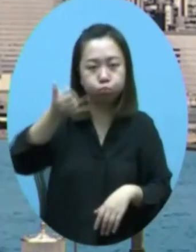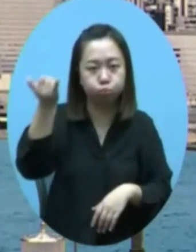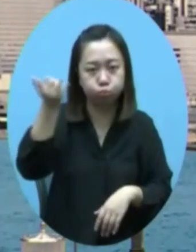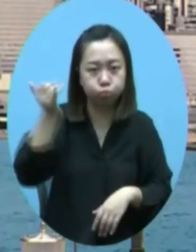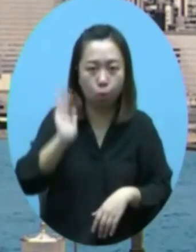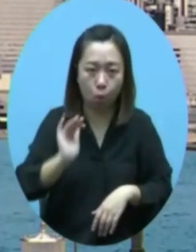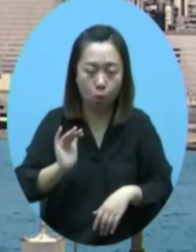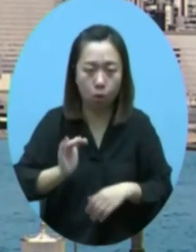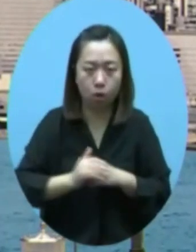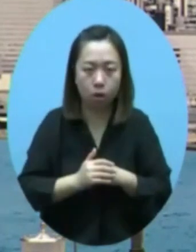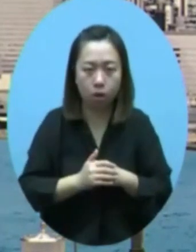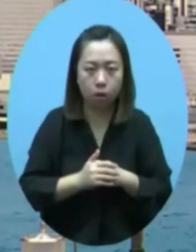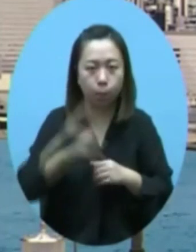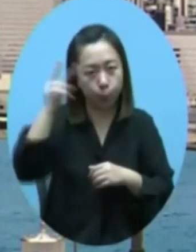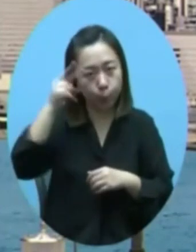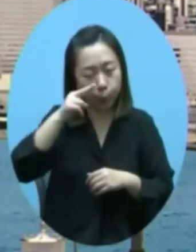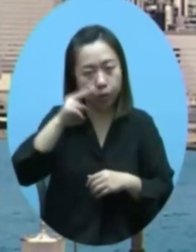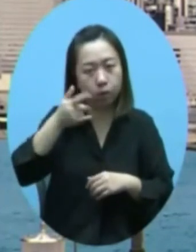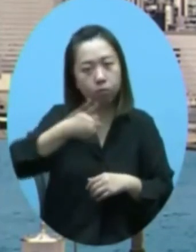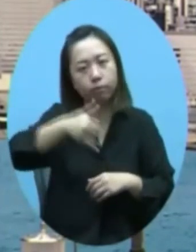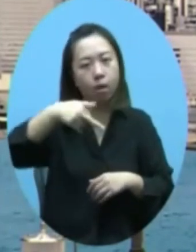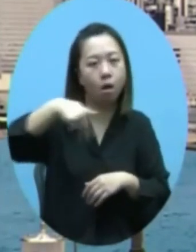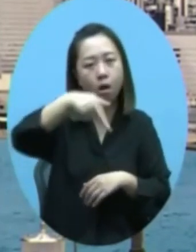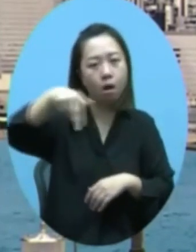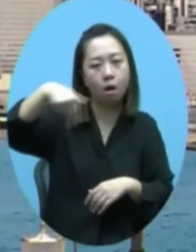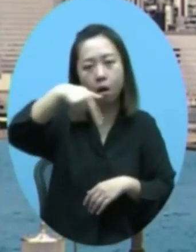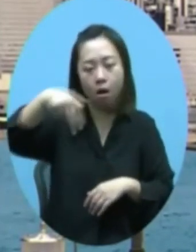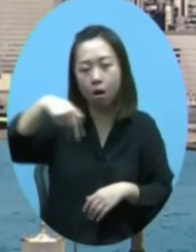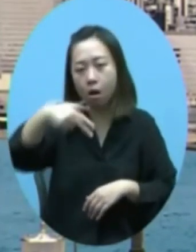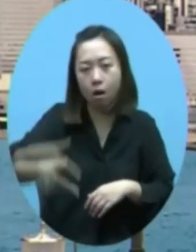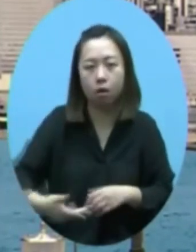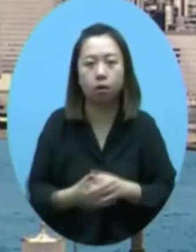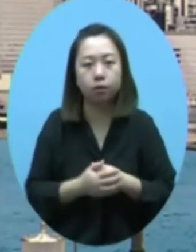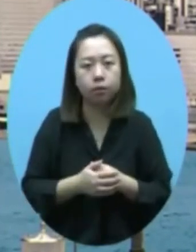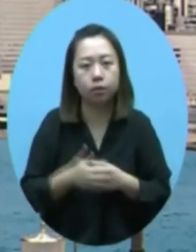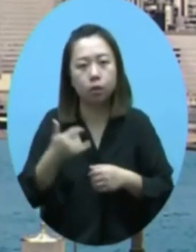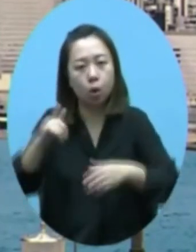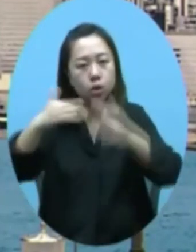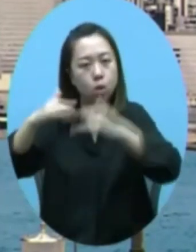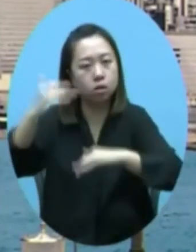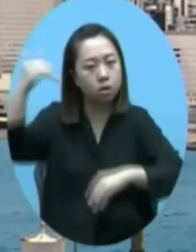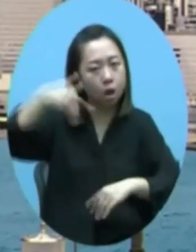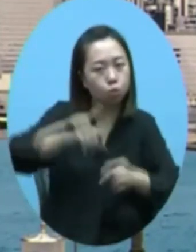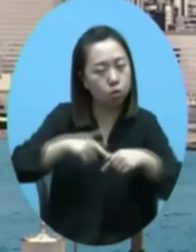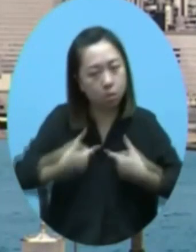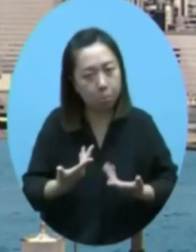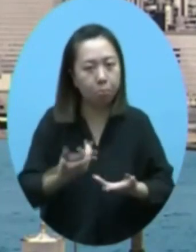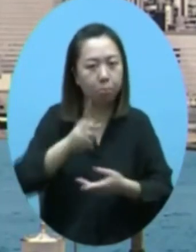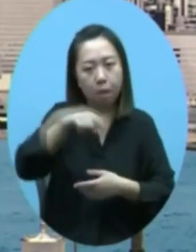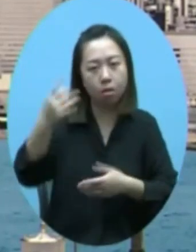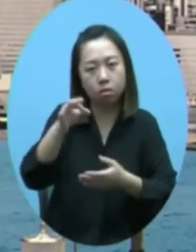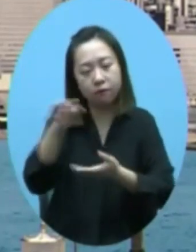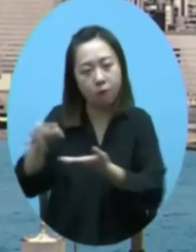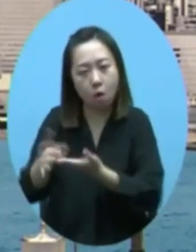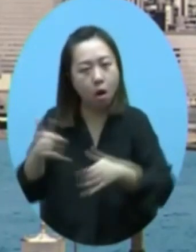father was free to leave the center for a walk and surroundings and visited the Chiwon-san